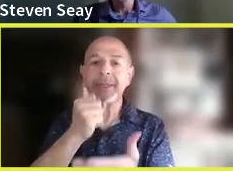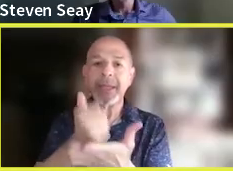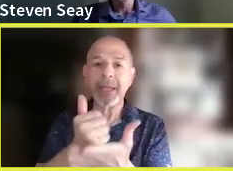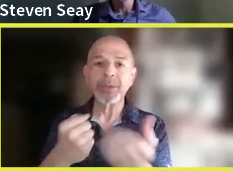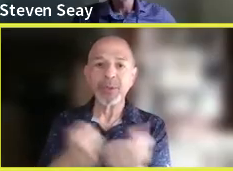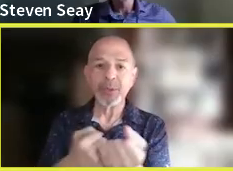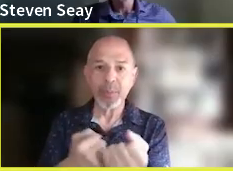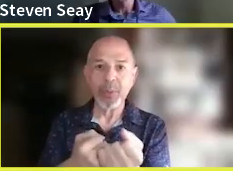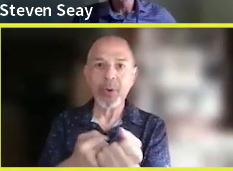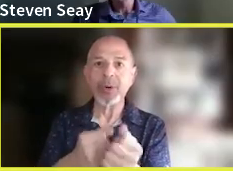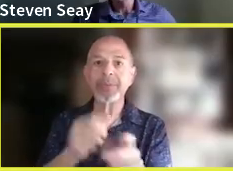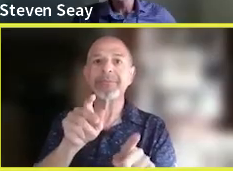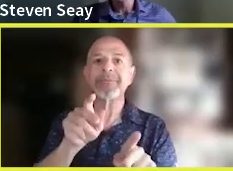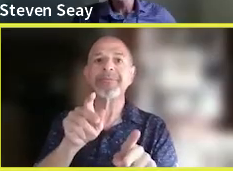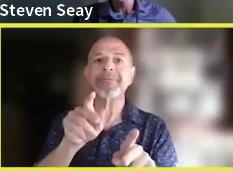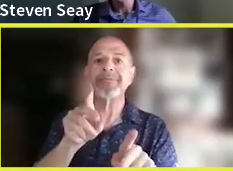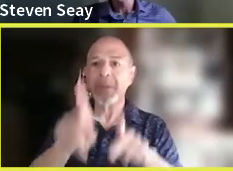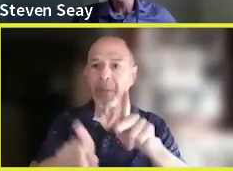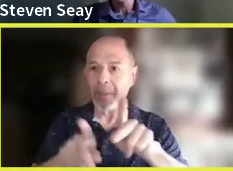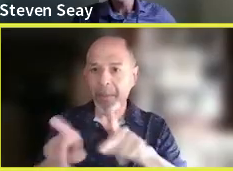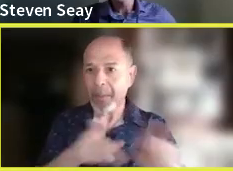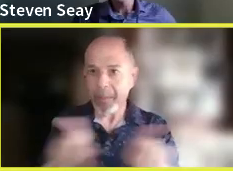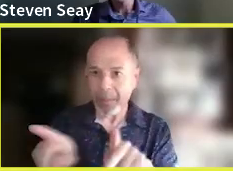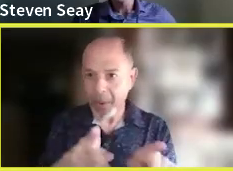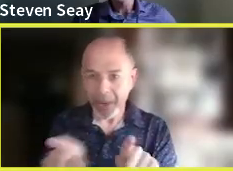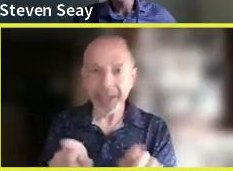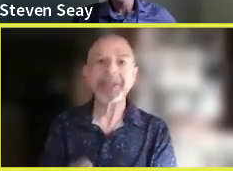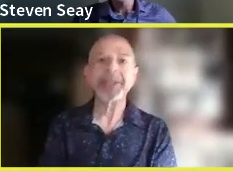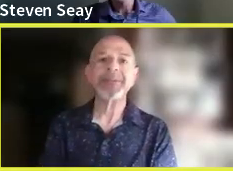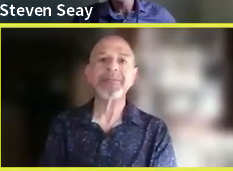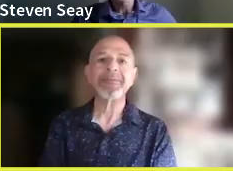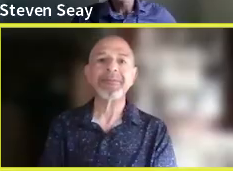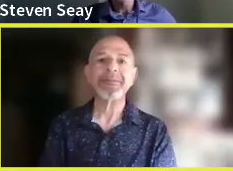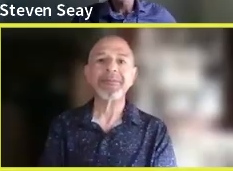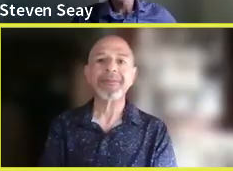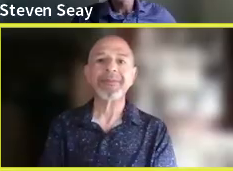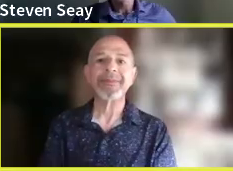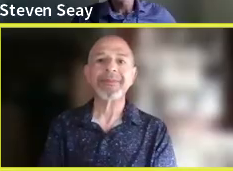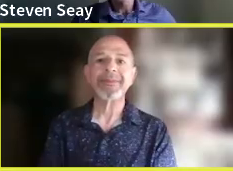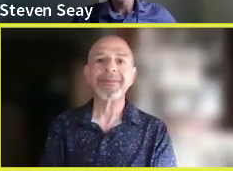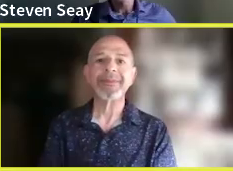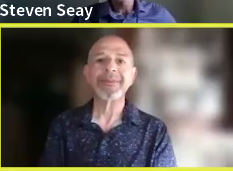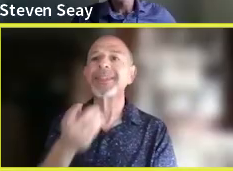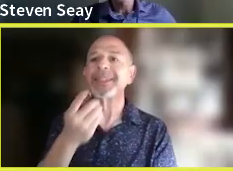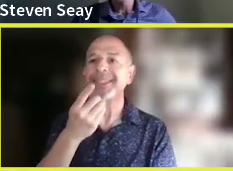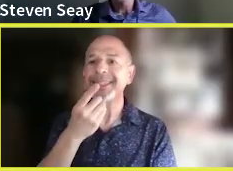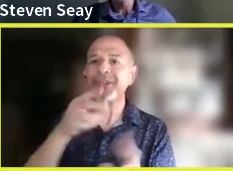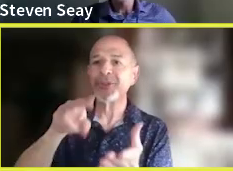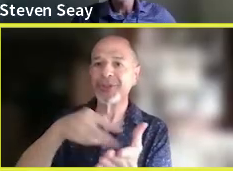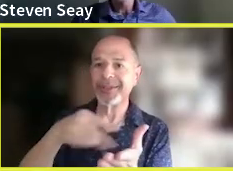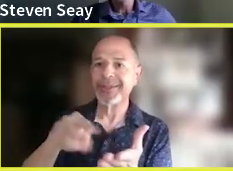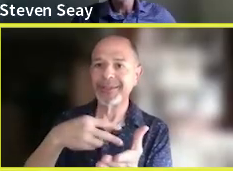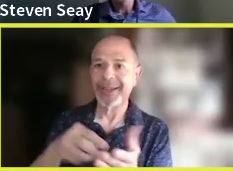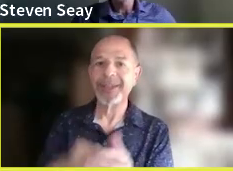special, and we want to say thank you to each person who worked to make this event so much fun. Thank you. And I'm glad I got